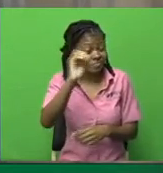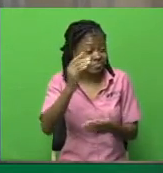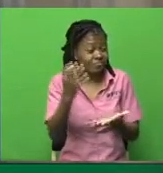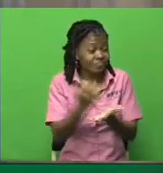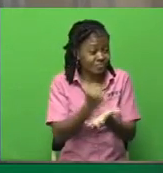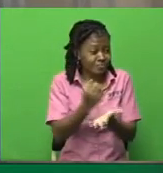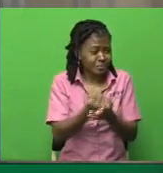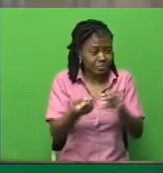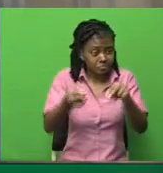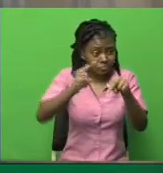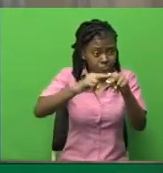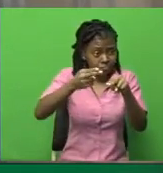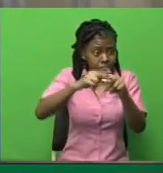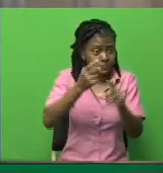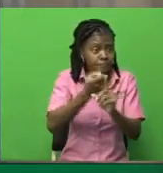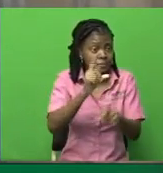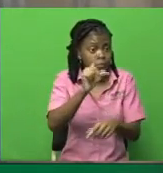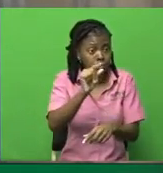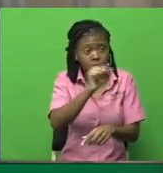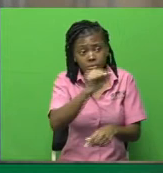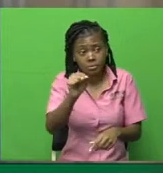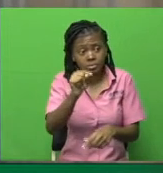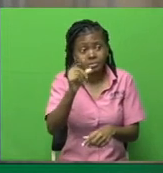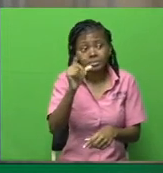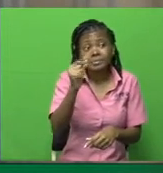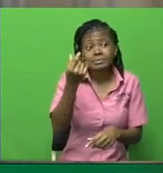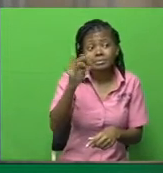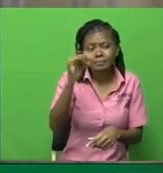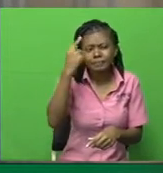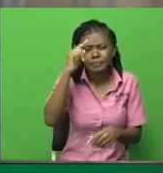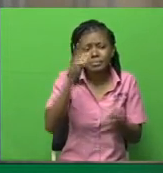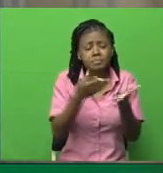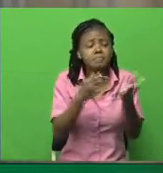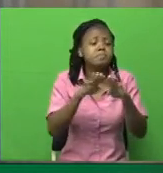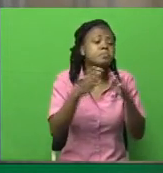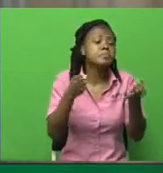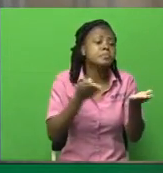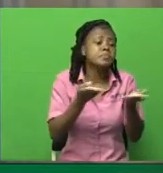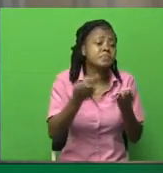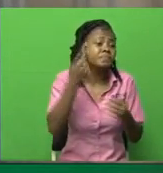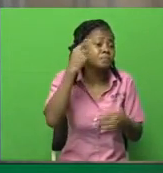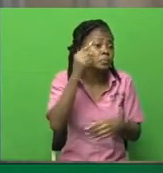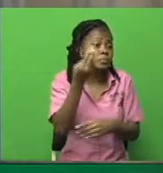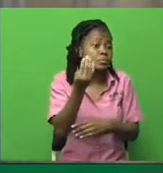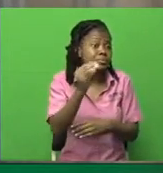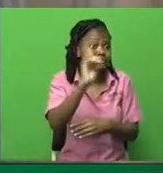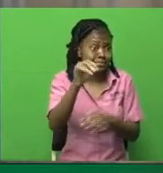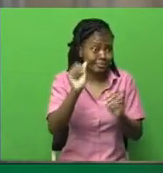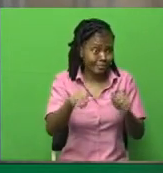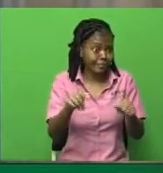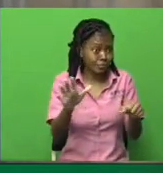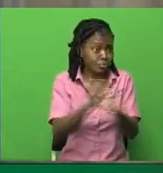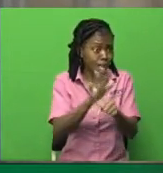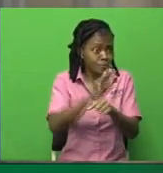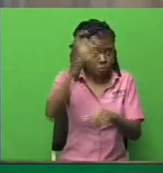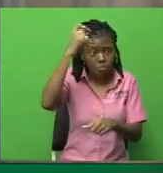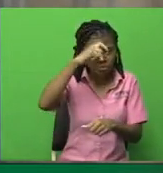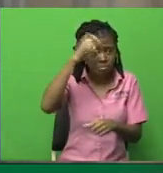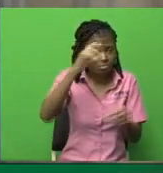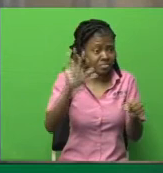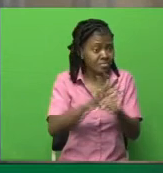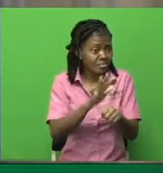2014 2019 for Main Street public service is prudent practical and judicious